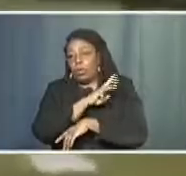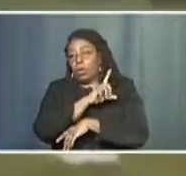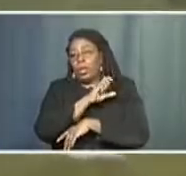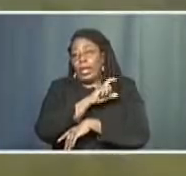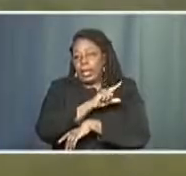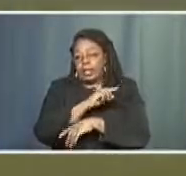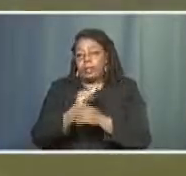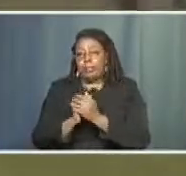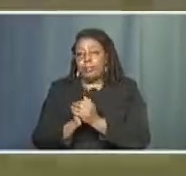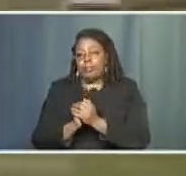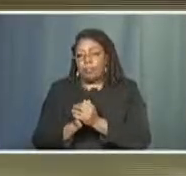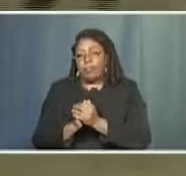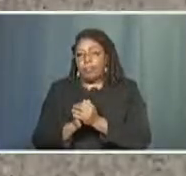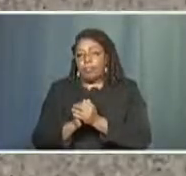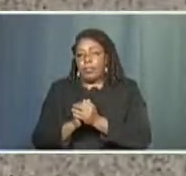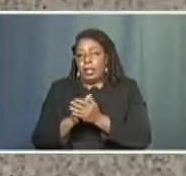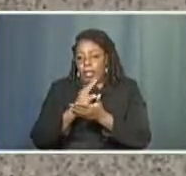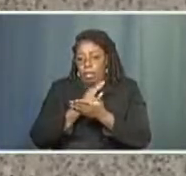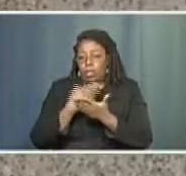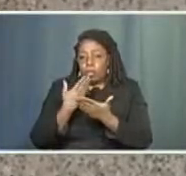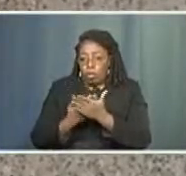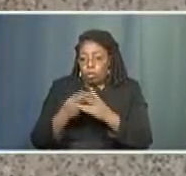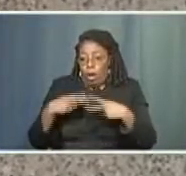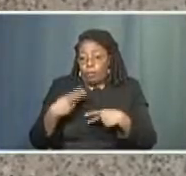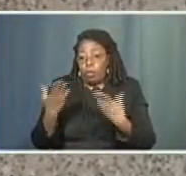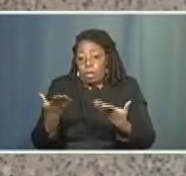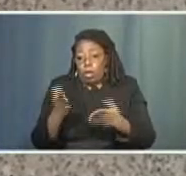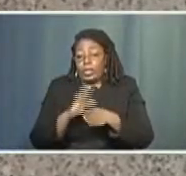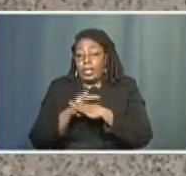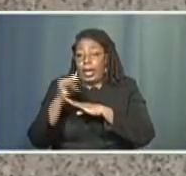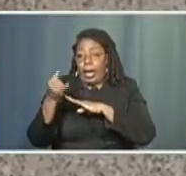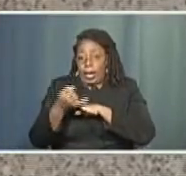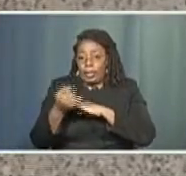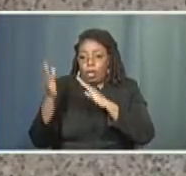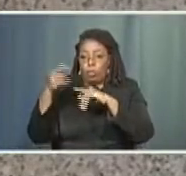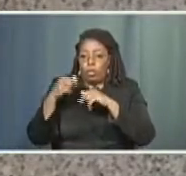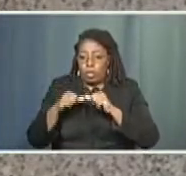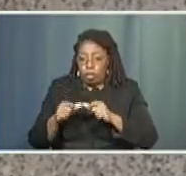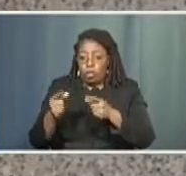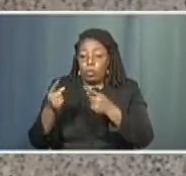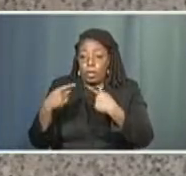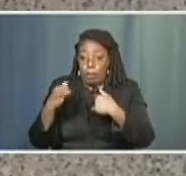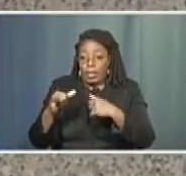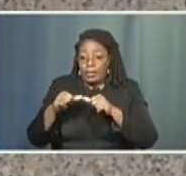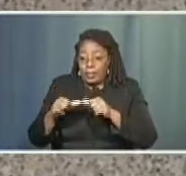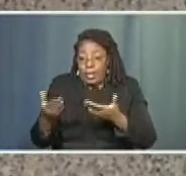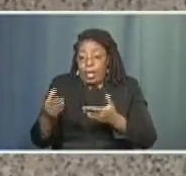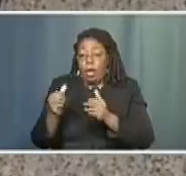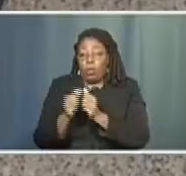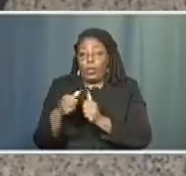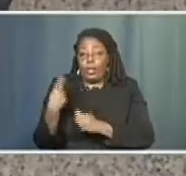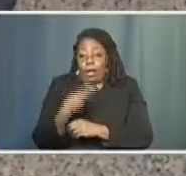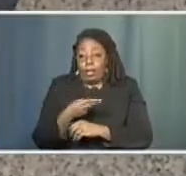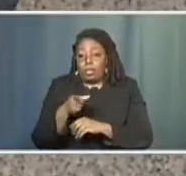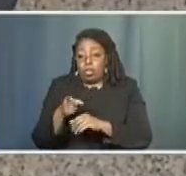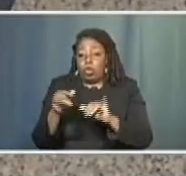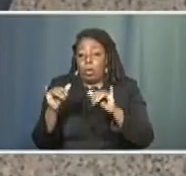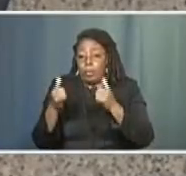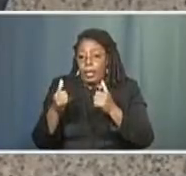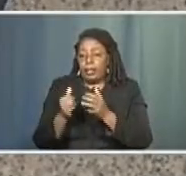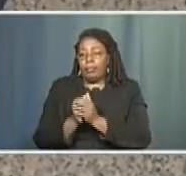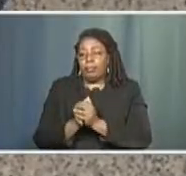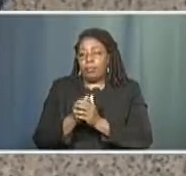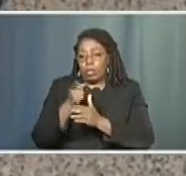have you here on the island, and we look forward to you continue coming and to stay here with us. While you're here playing, we want